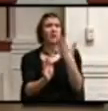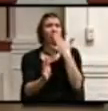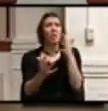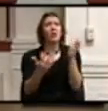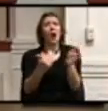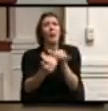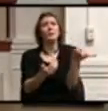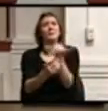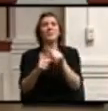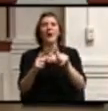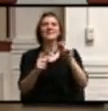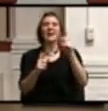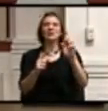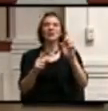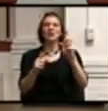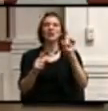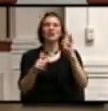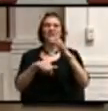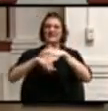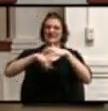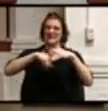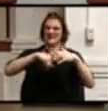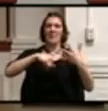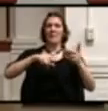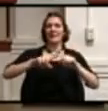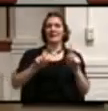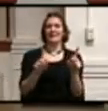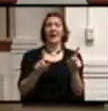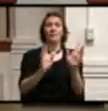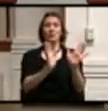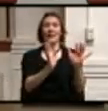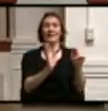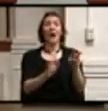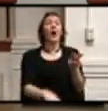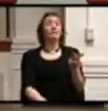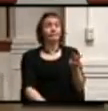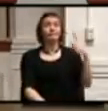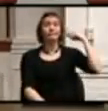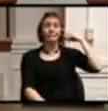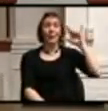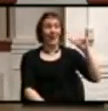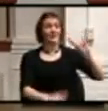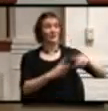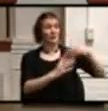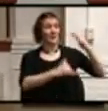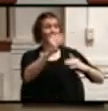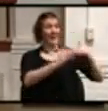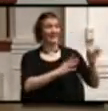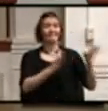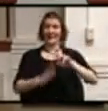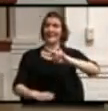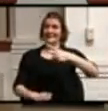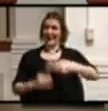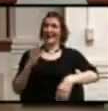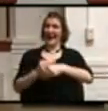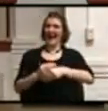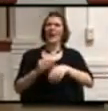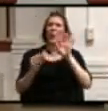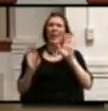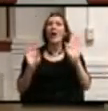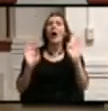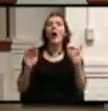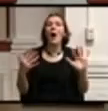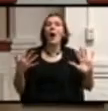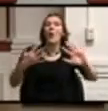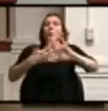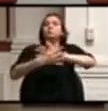the texture of it is different. But we'll just let that be, and we'll always know that was the first addition, and this is the second addition. It'll fade all together.